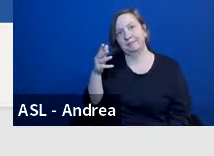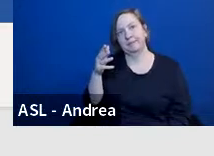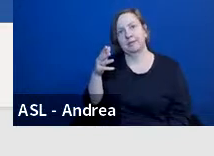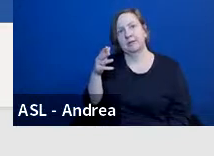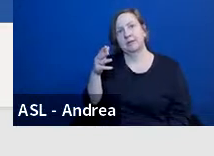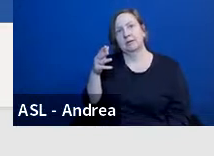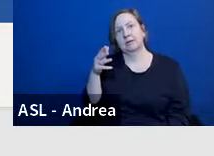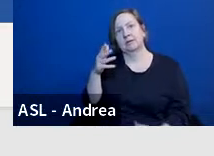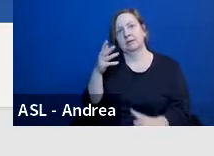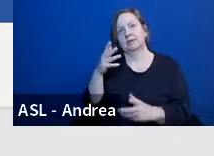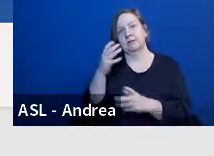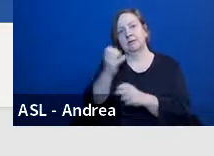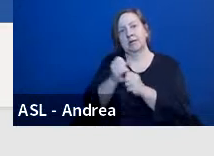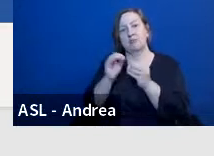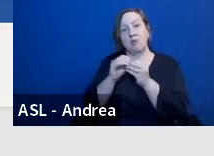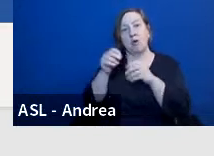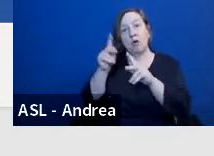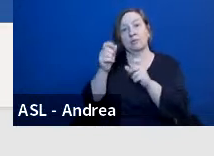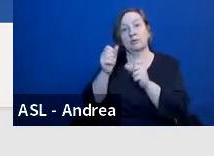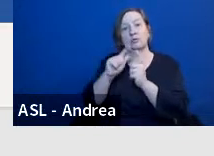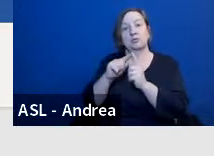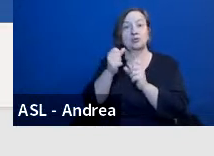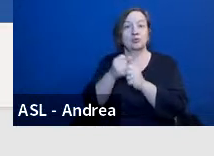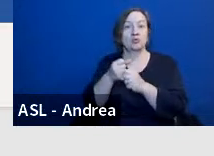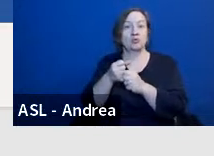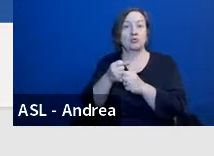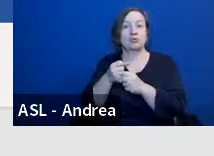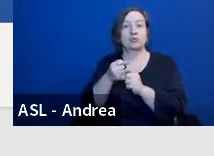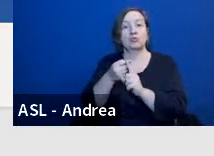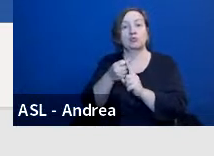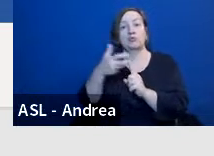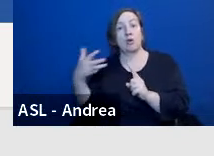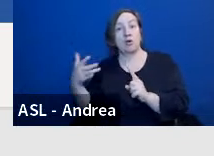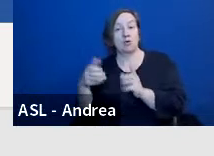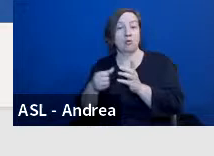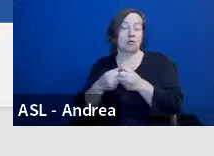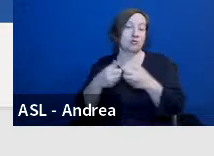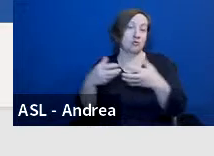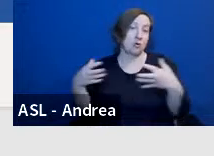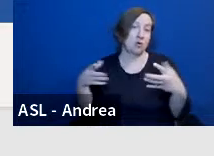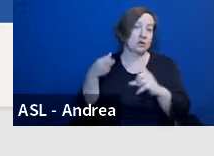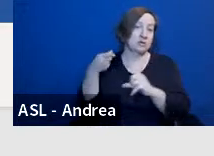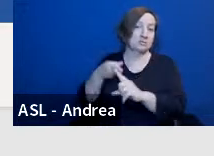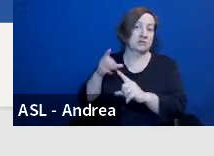receiving additional opportunity to grow in a particular scope area, and or,